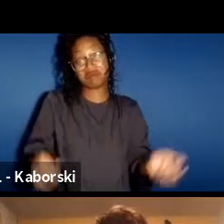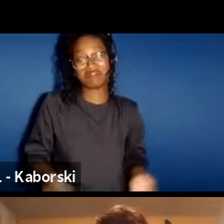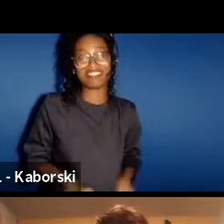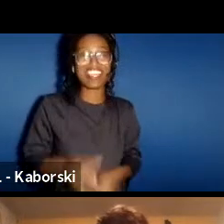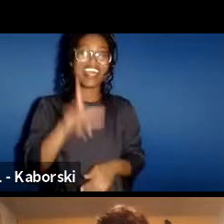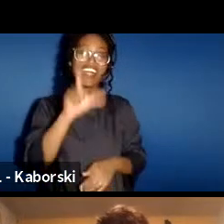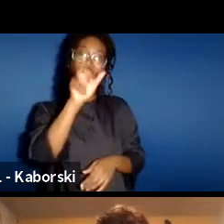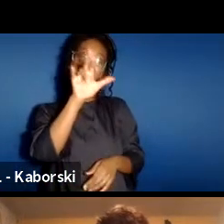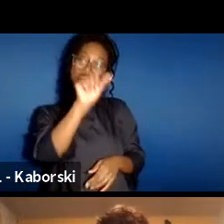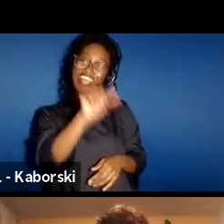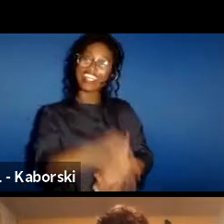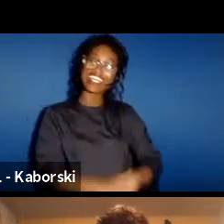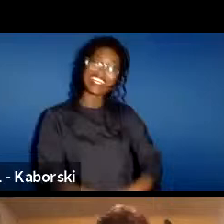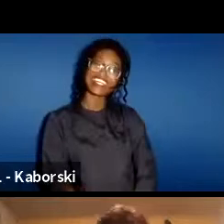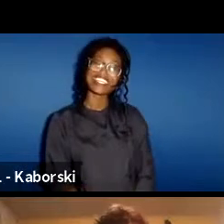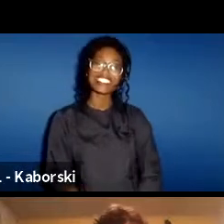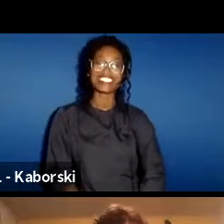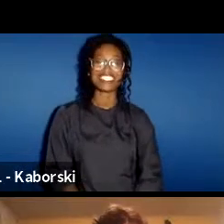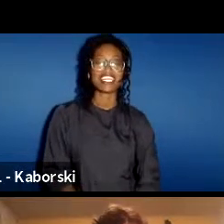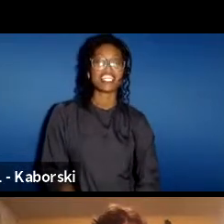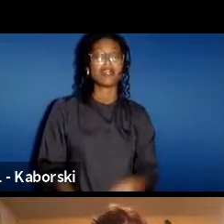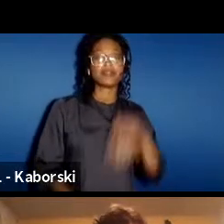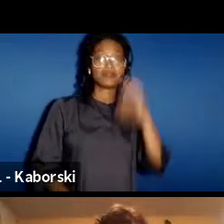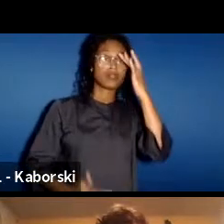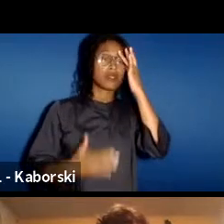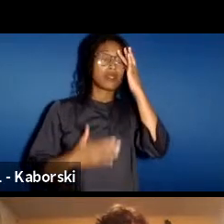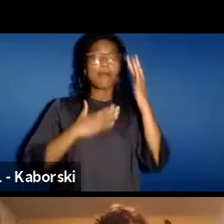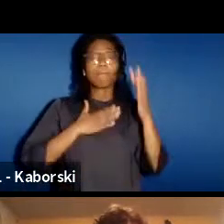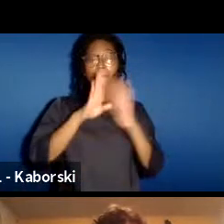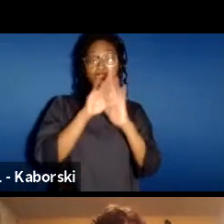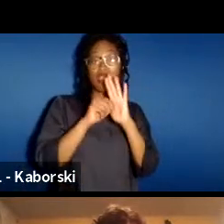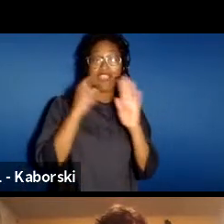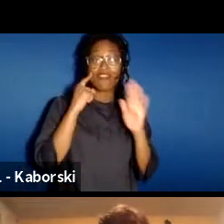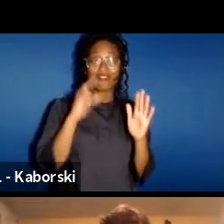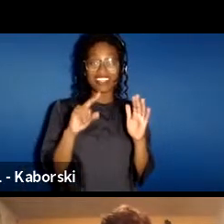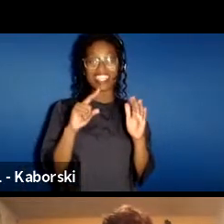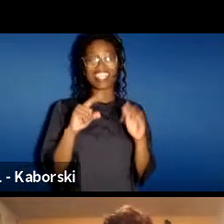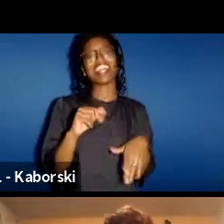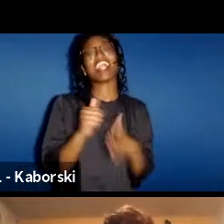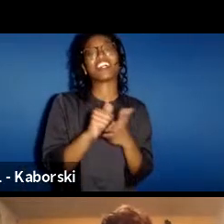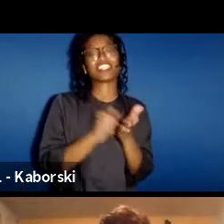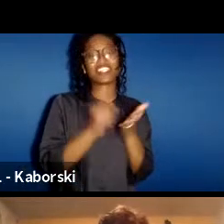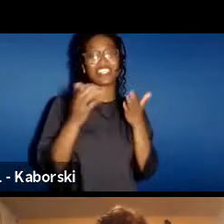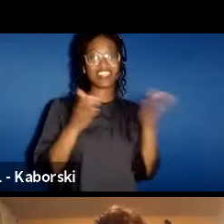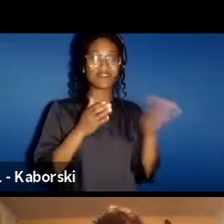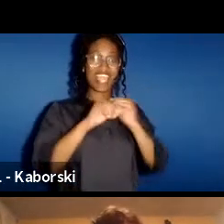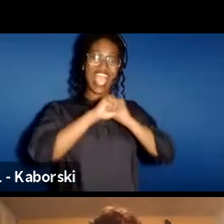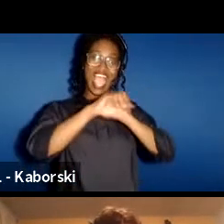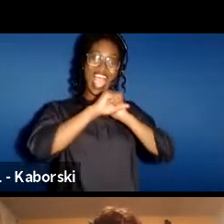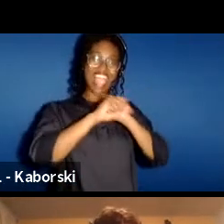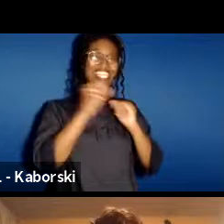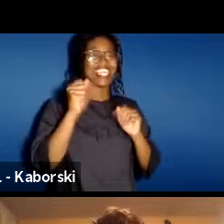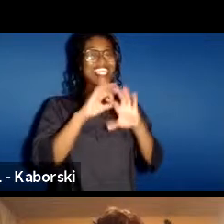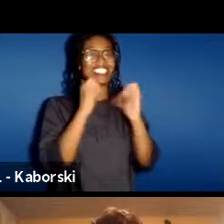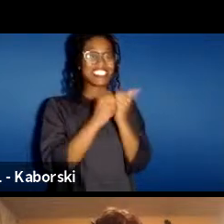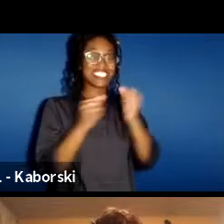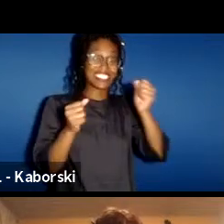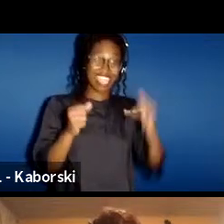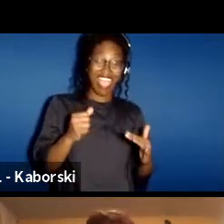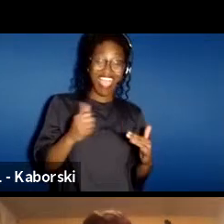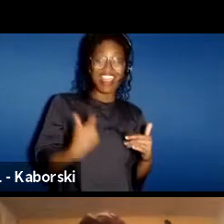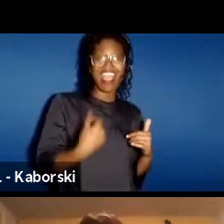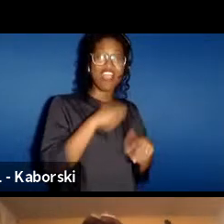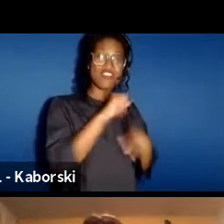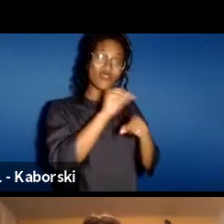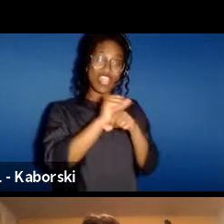Laura? So my background is actually in account service on the ad agency side. I worked